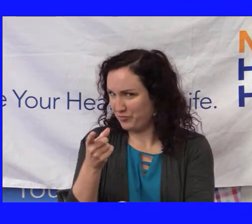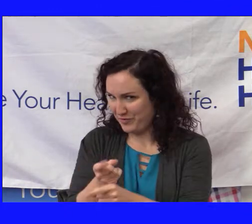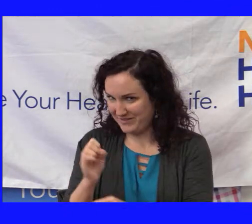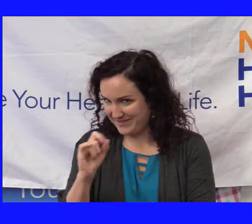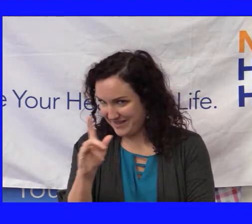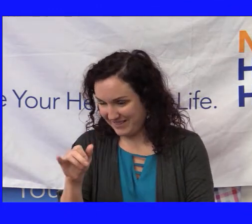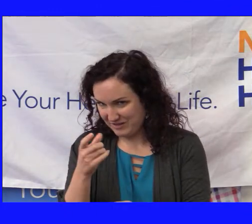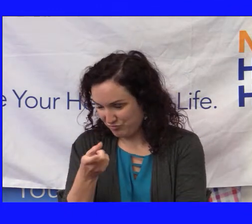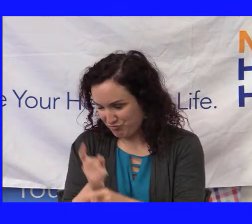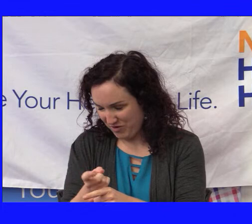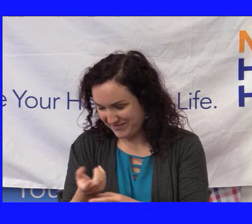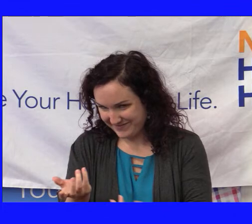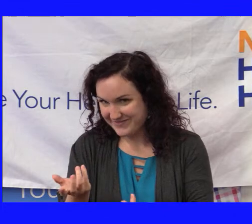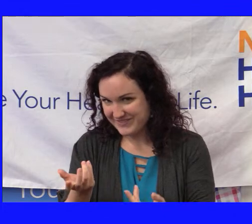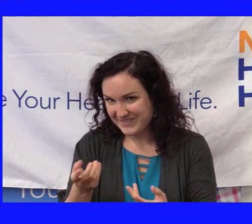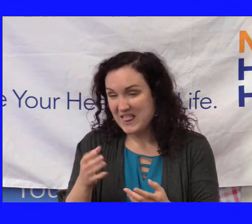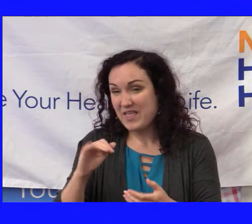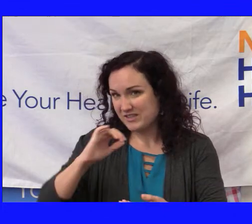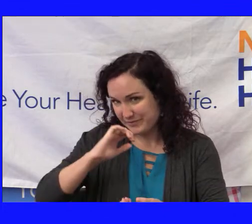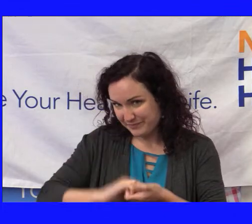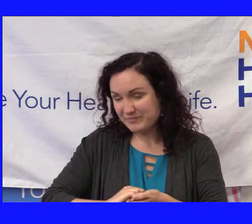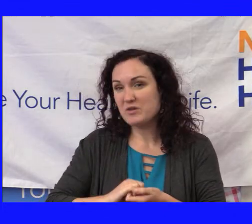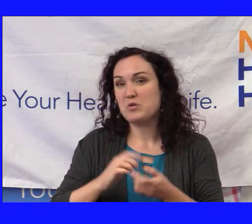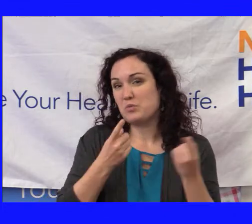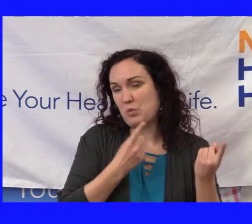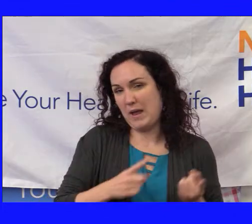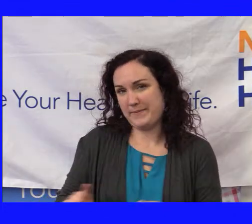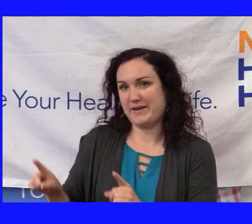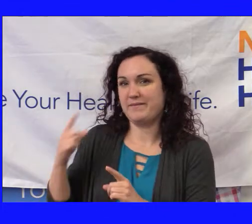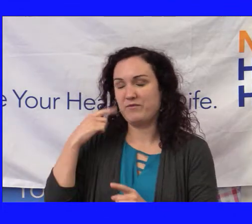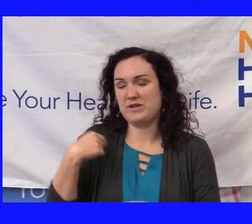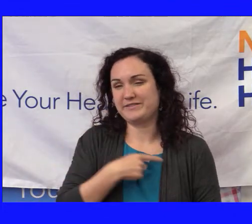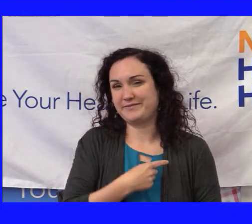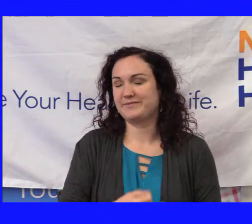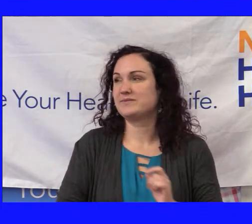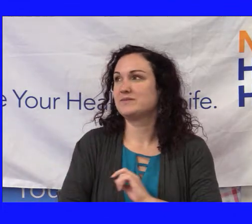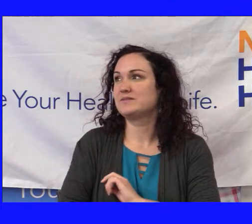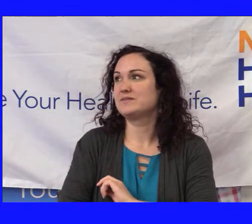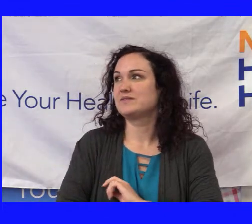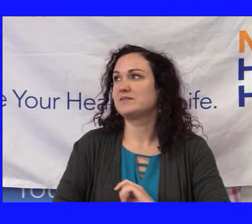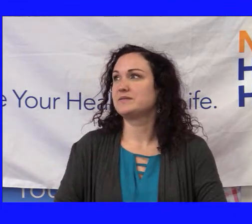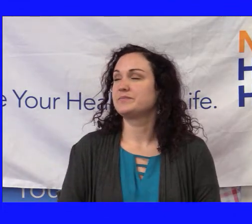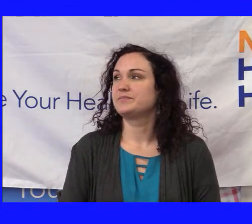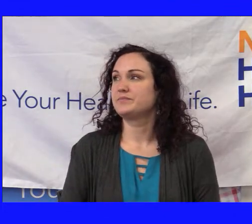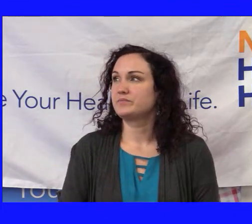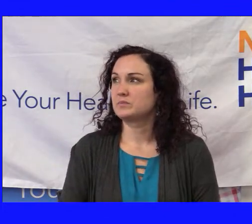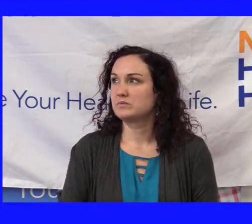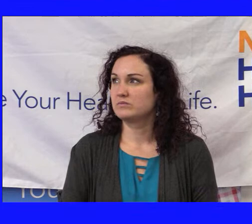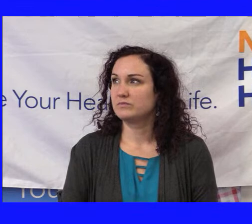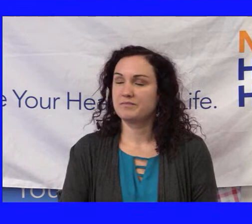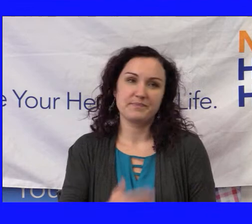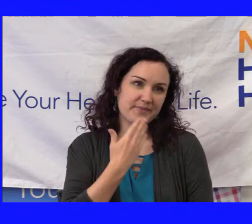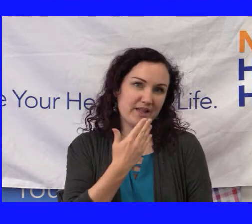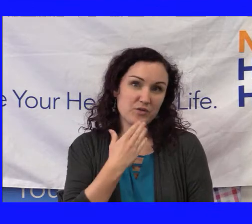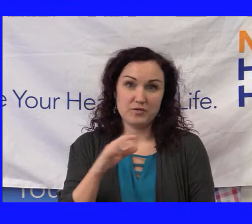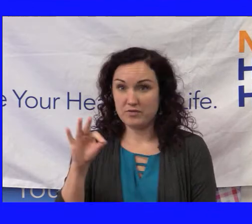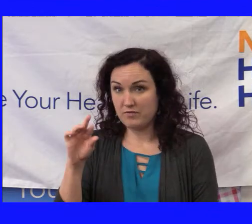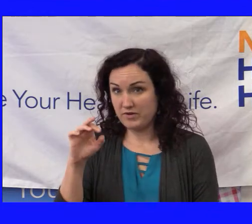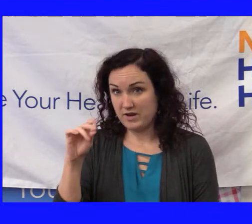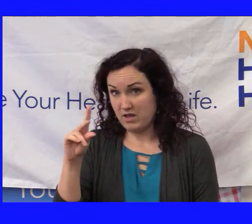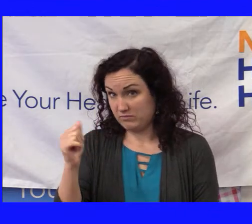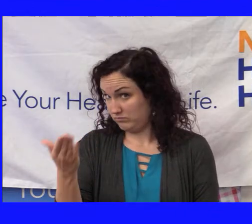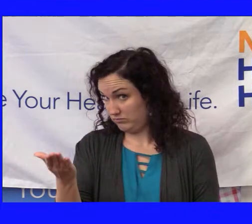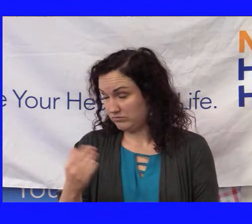is completely coupled with what has been going on in the press. Okay. Thank you. Frida, you have a